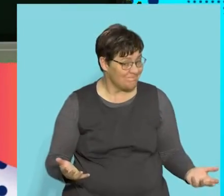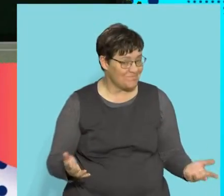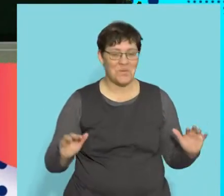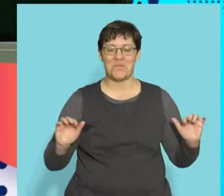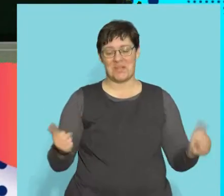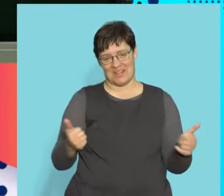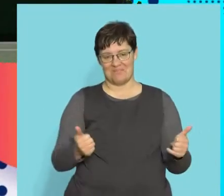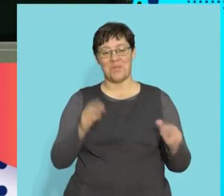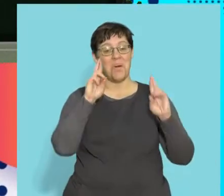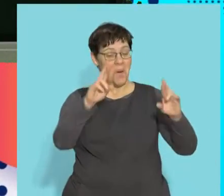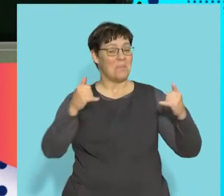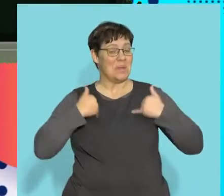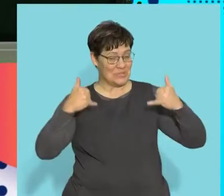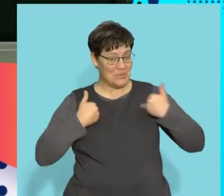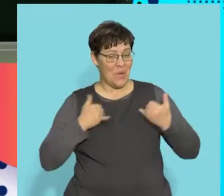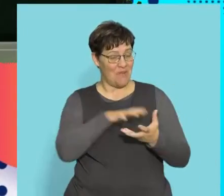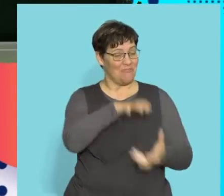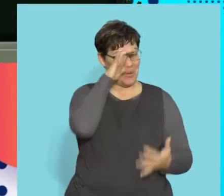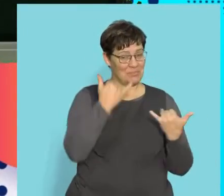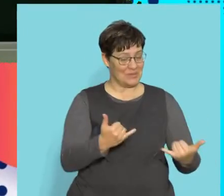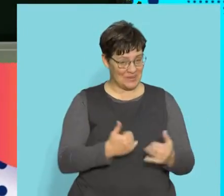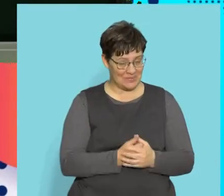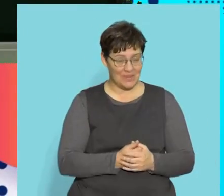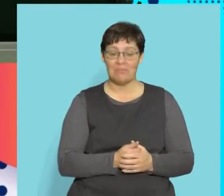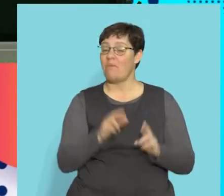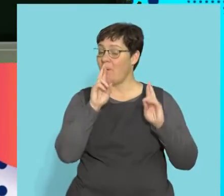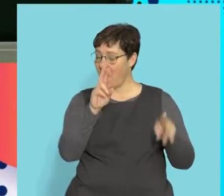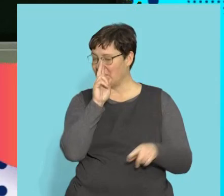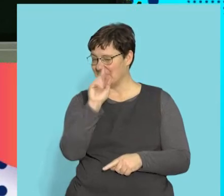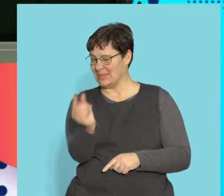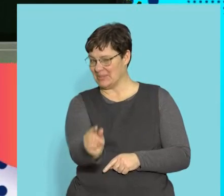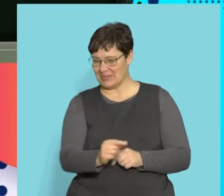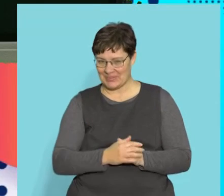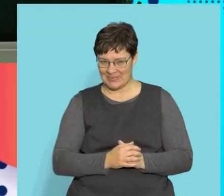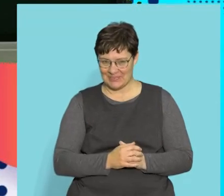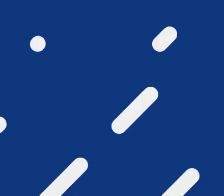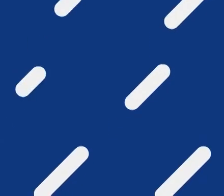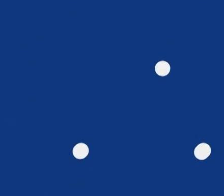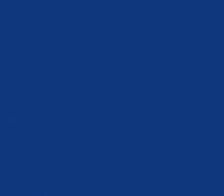hope that you've enjoyed our lesson on volume today. I really hope to see you again sometime soon.